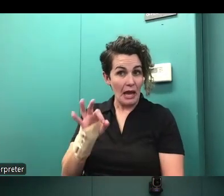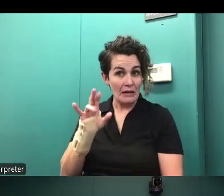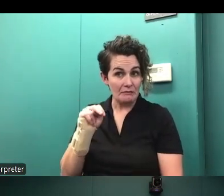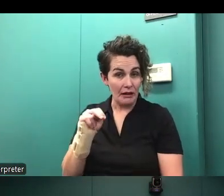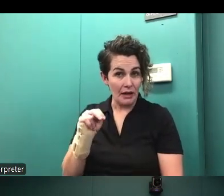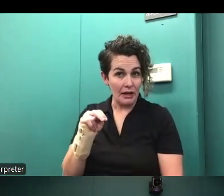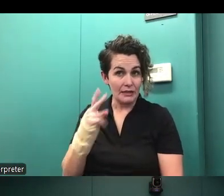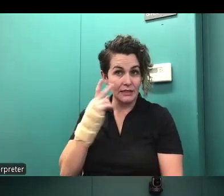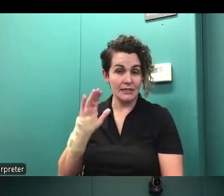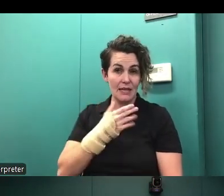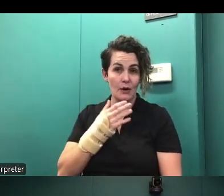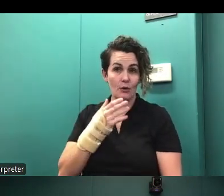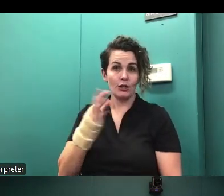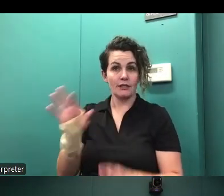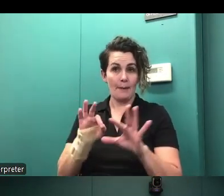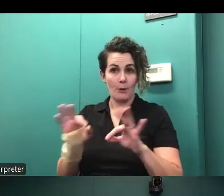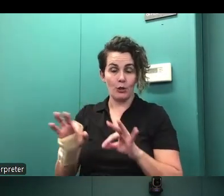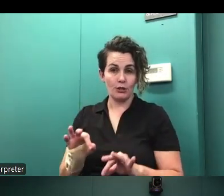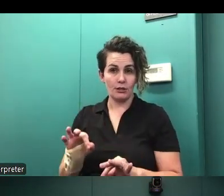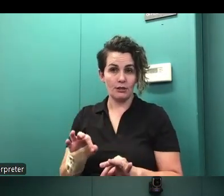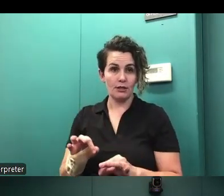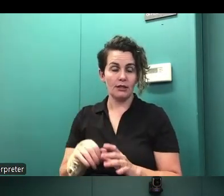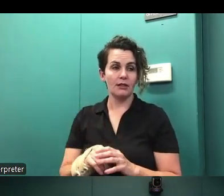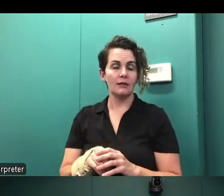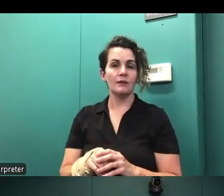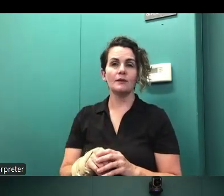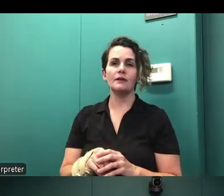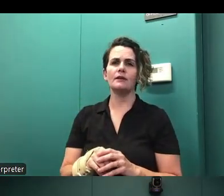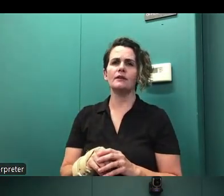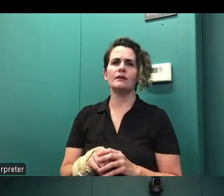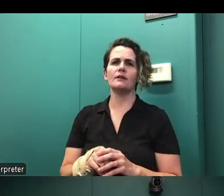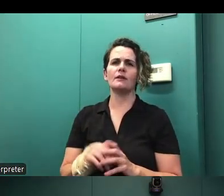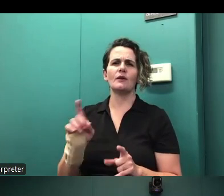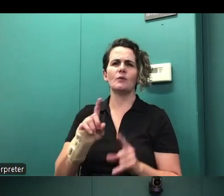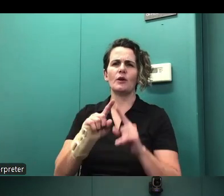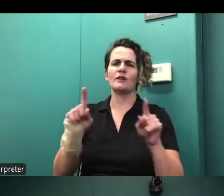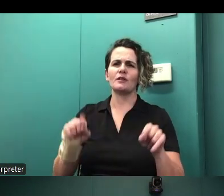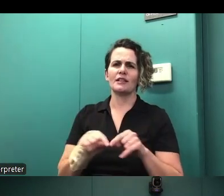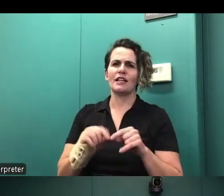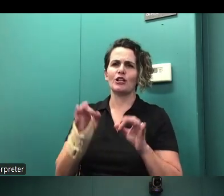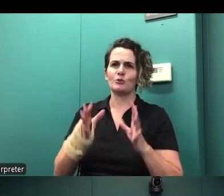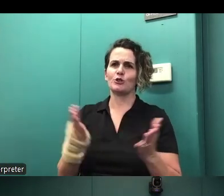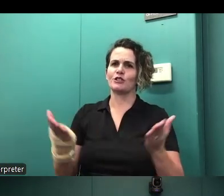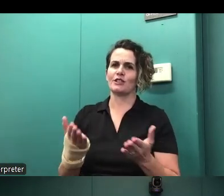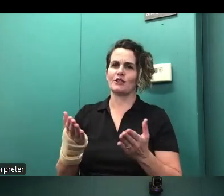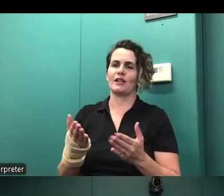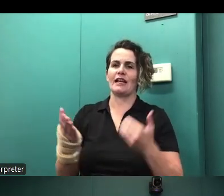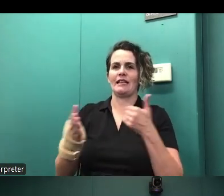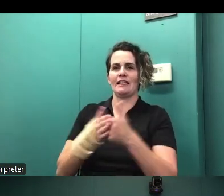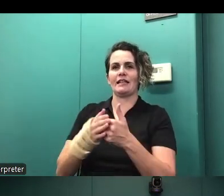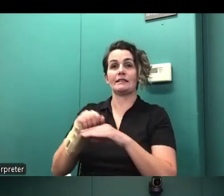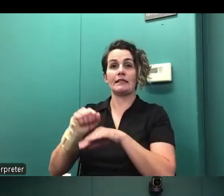sample, I don't know. So where the screen is, the interpreter's there next to the send